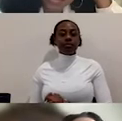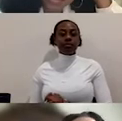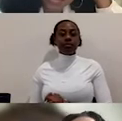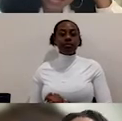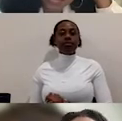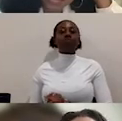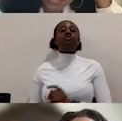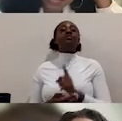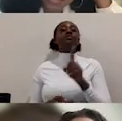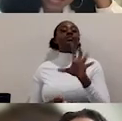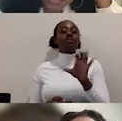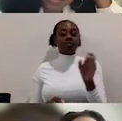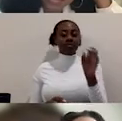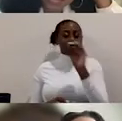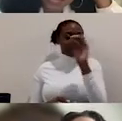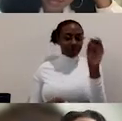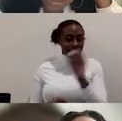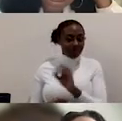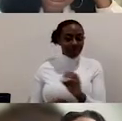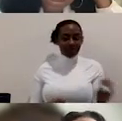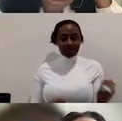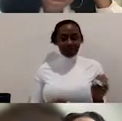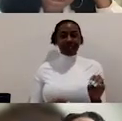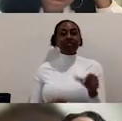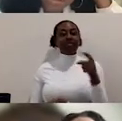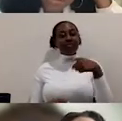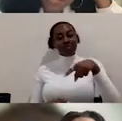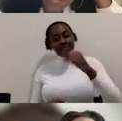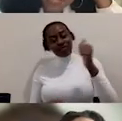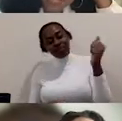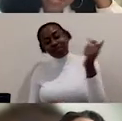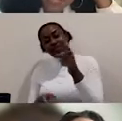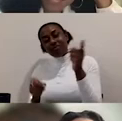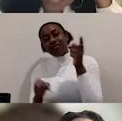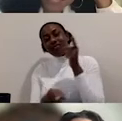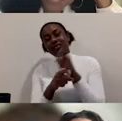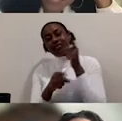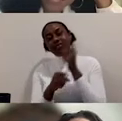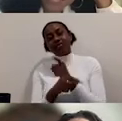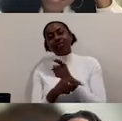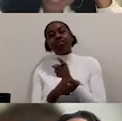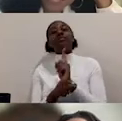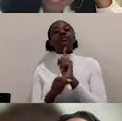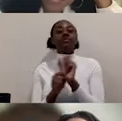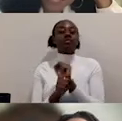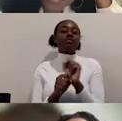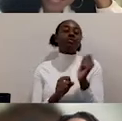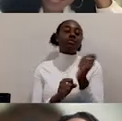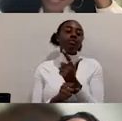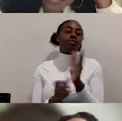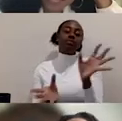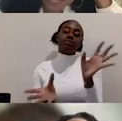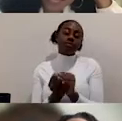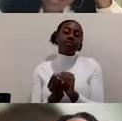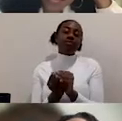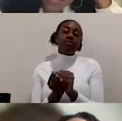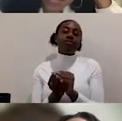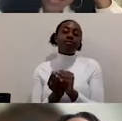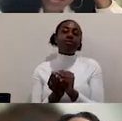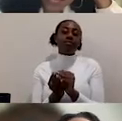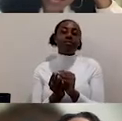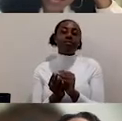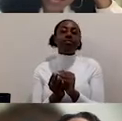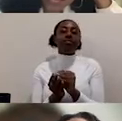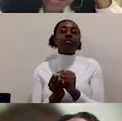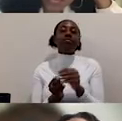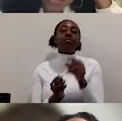100's in the chat again, folks. You're all right. All of the above, okay? This was explicitly documented